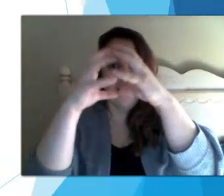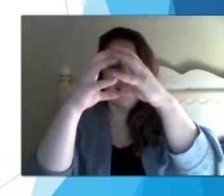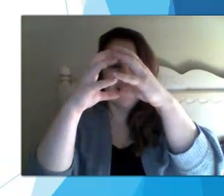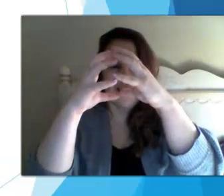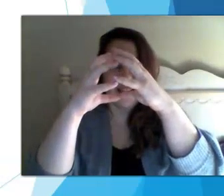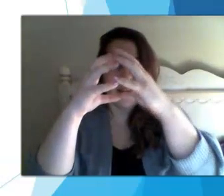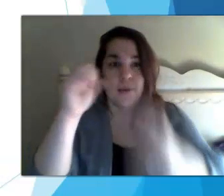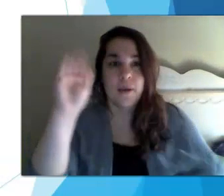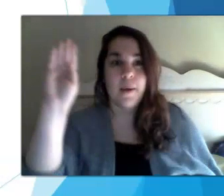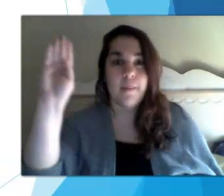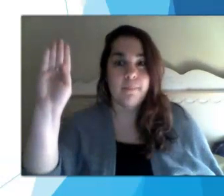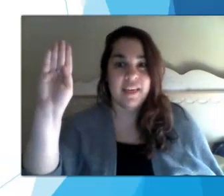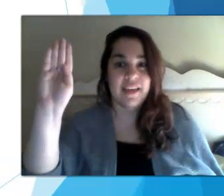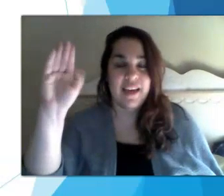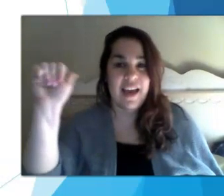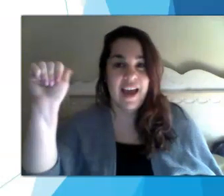Ball.